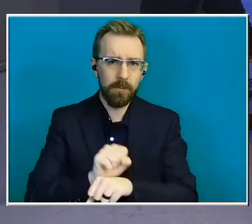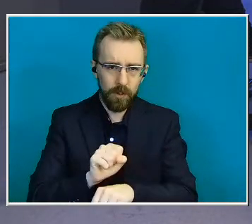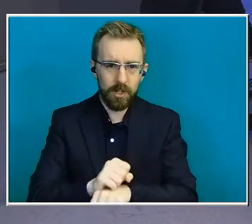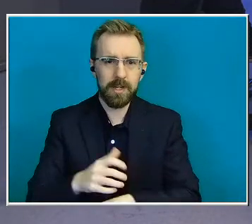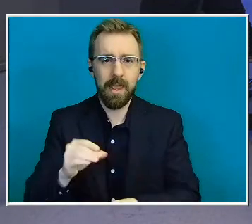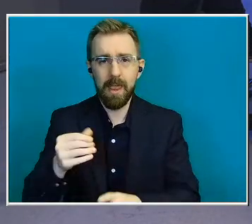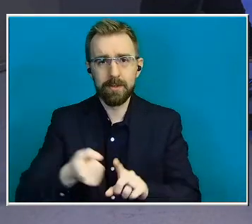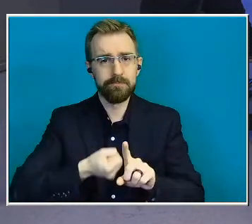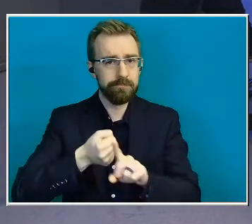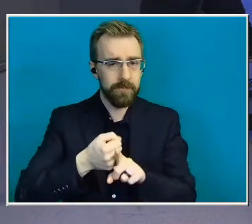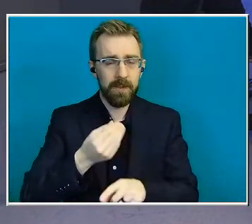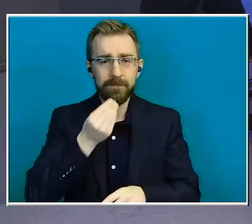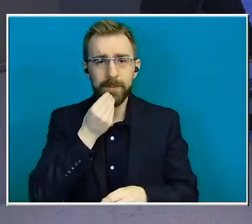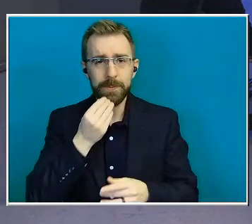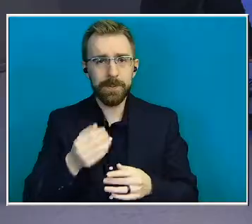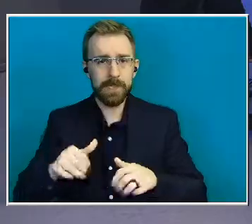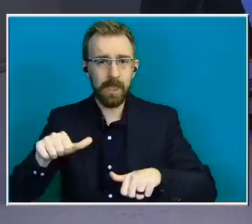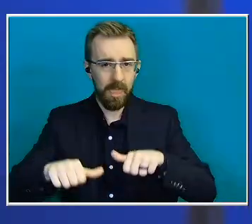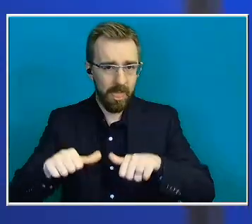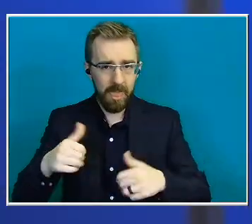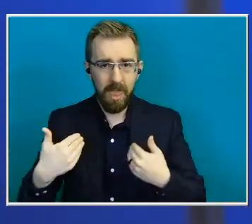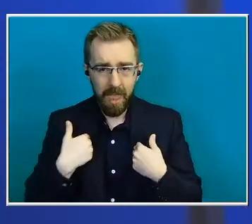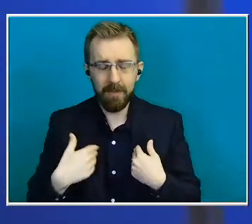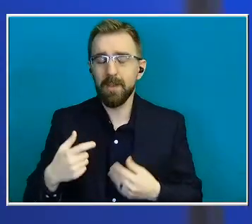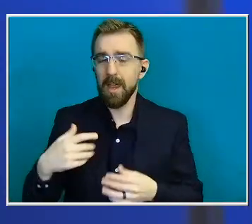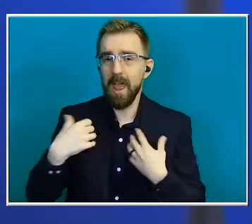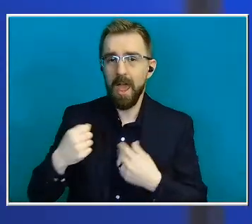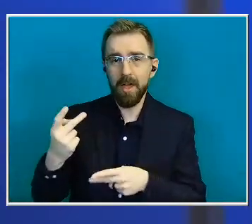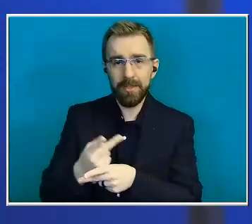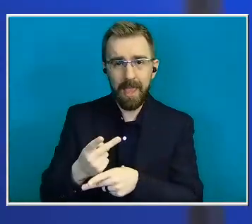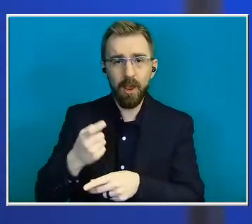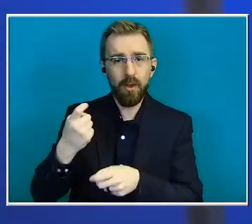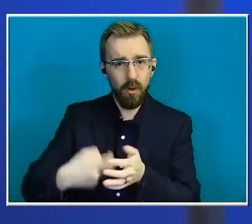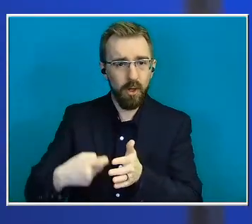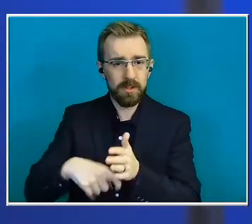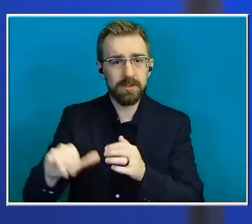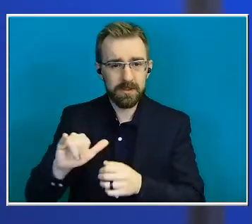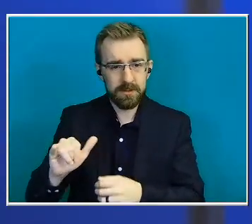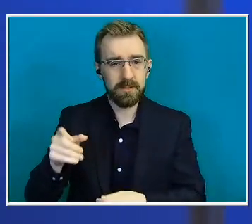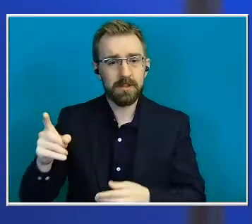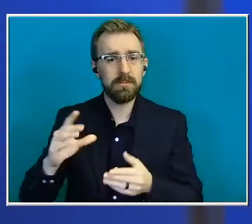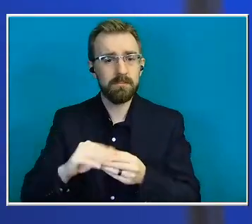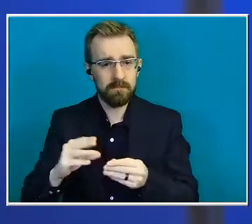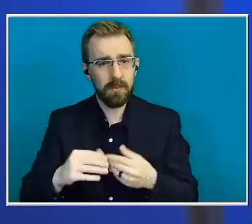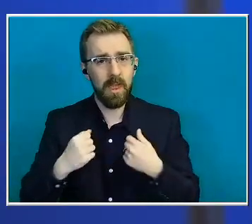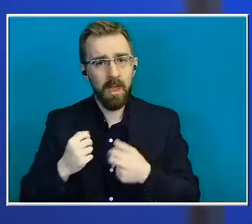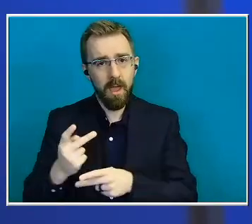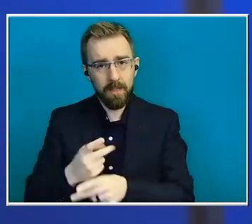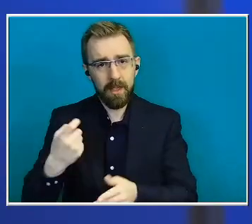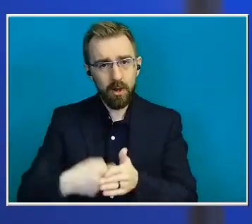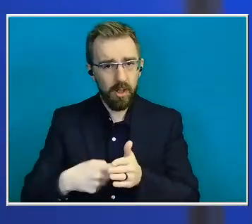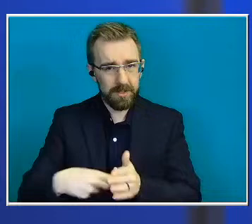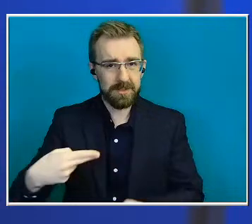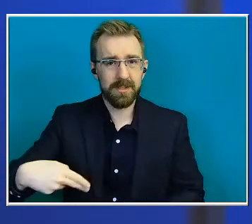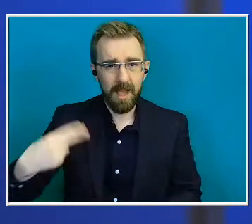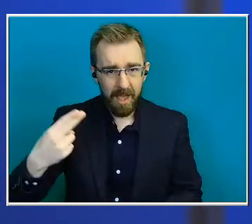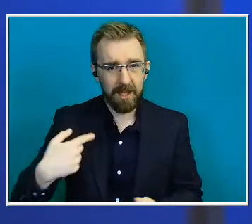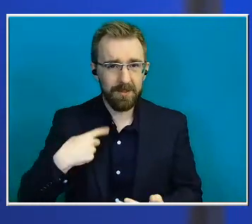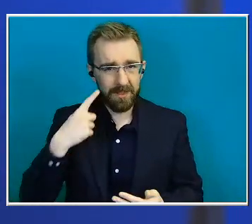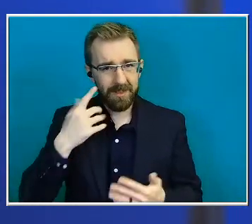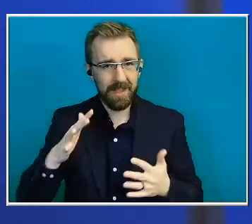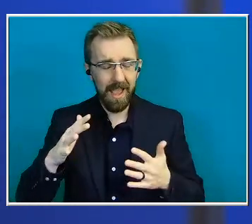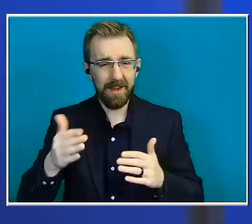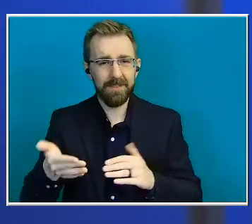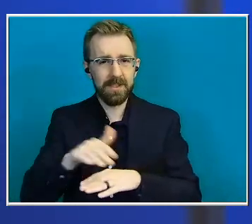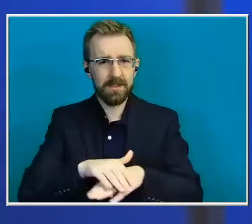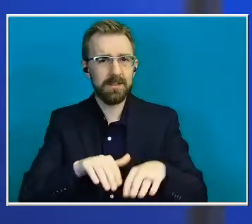Right, and healthcare costs. So lots of patients with food insecurity are also telling us our healthcare cost is high. So I think they kind of feed on each other.